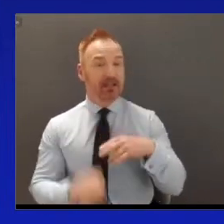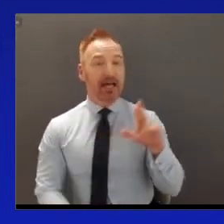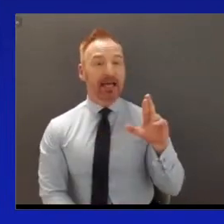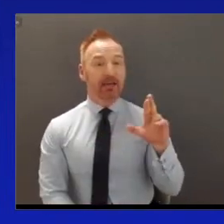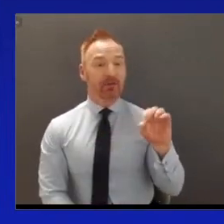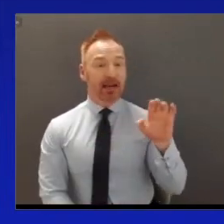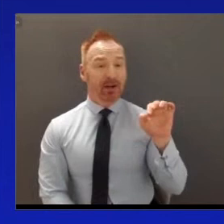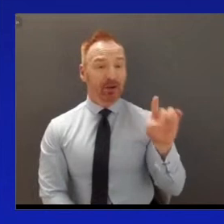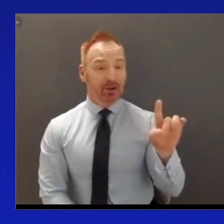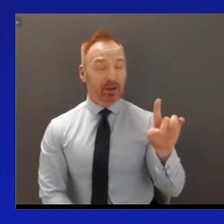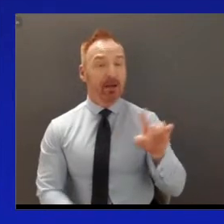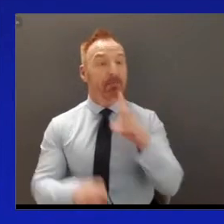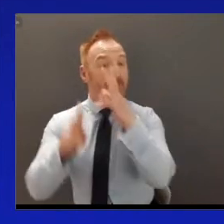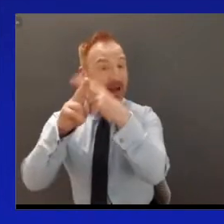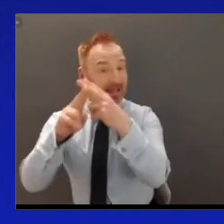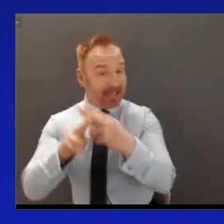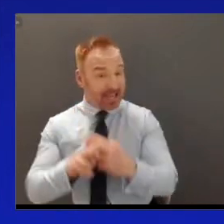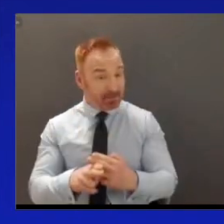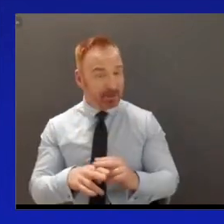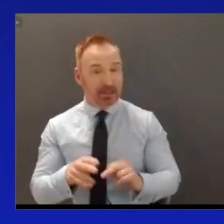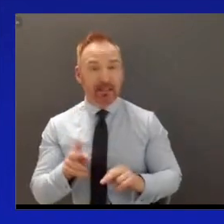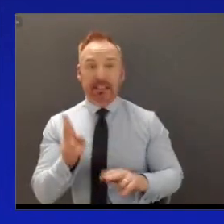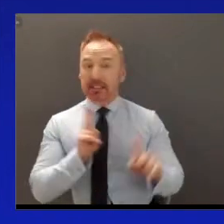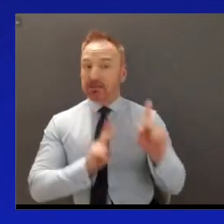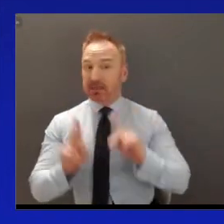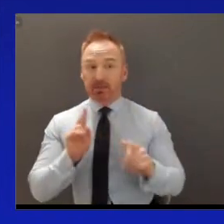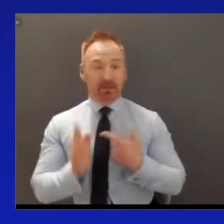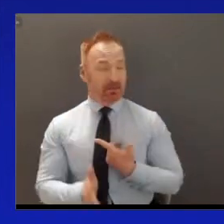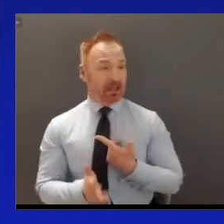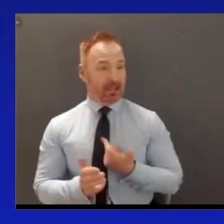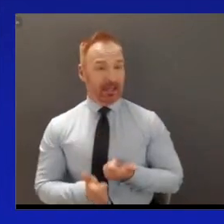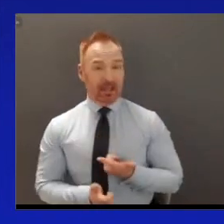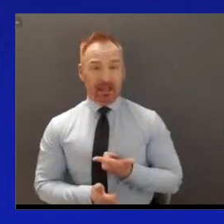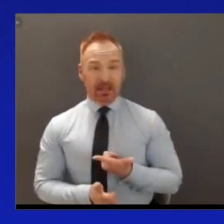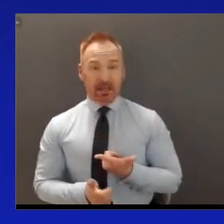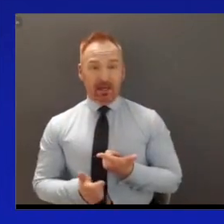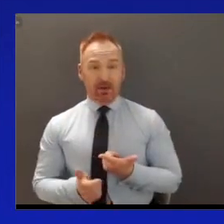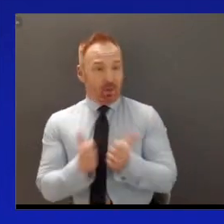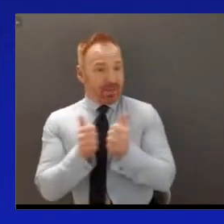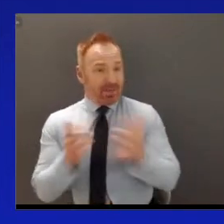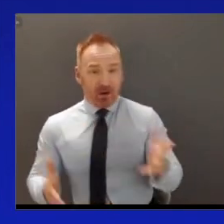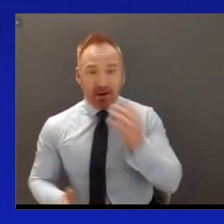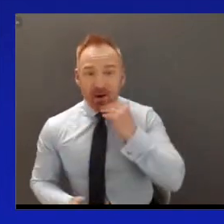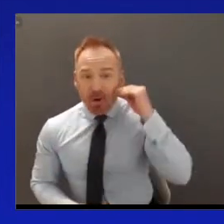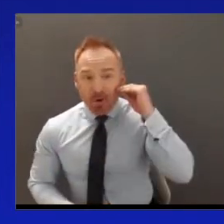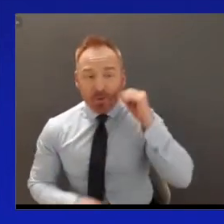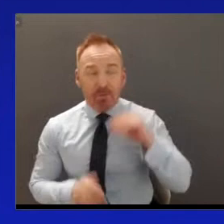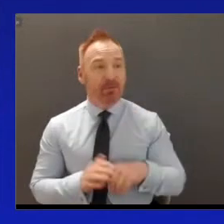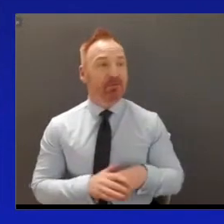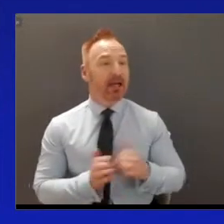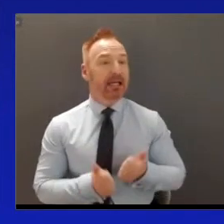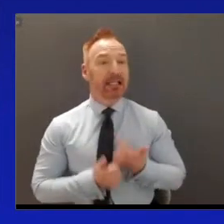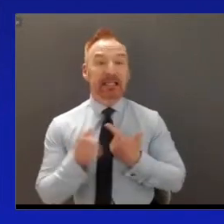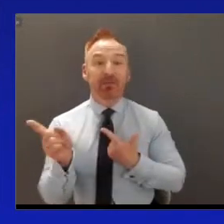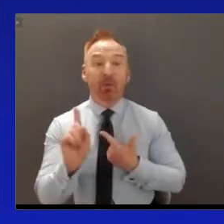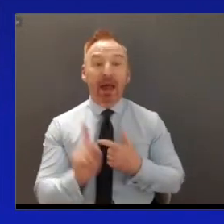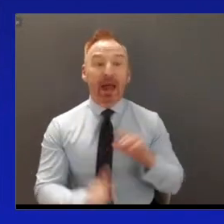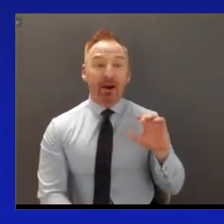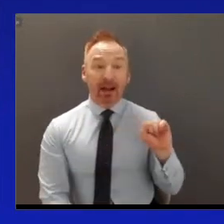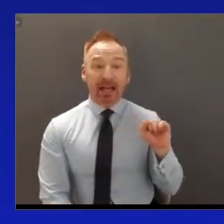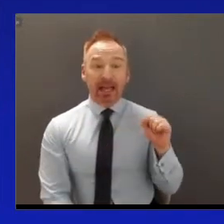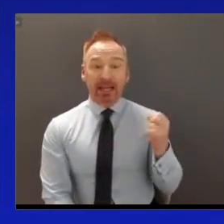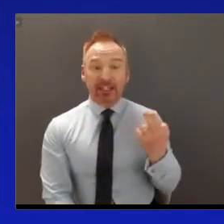and supported by the shelter system and beyond, in respite centers or on the street. So